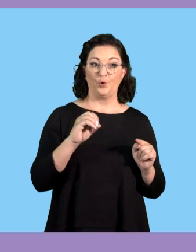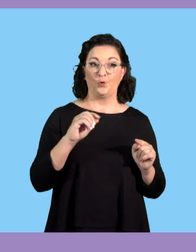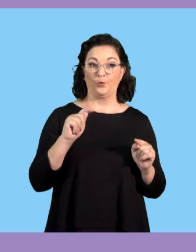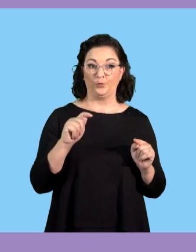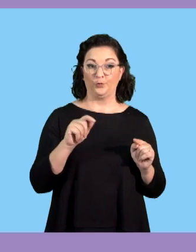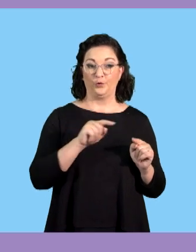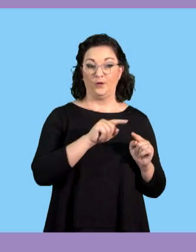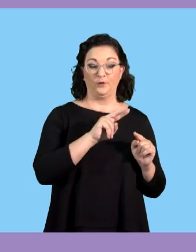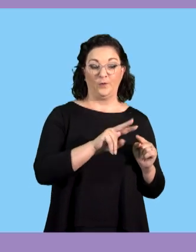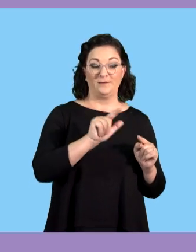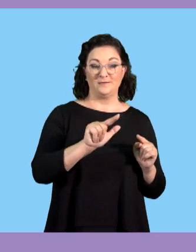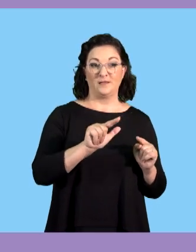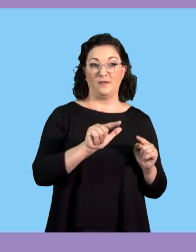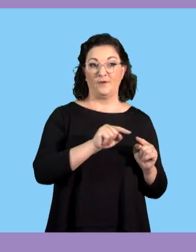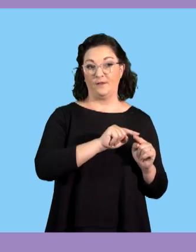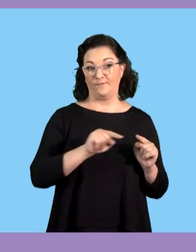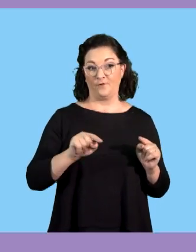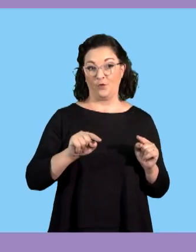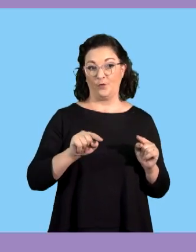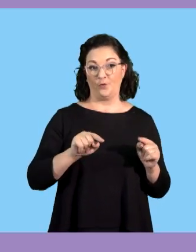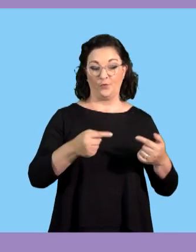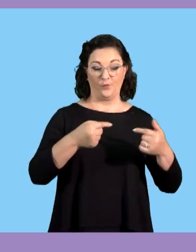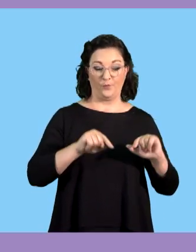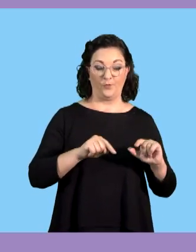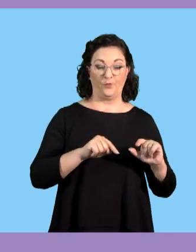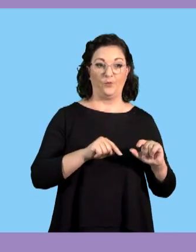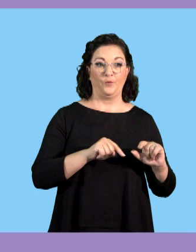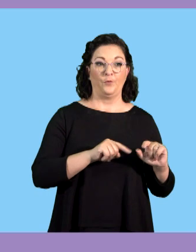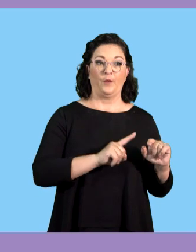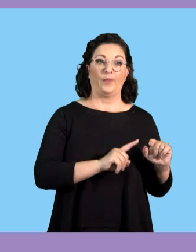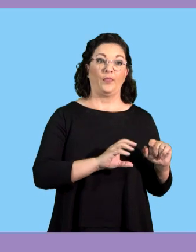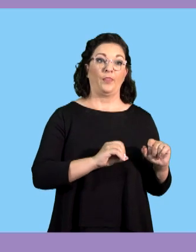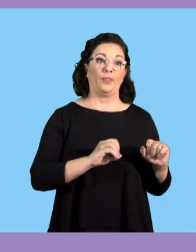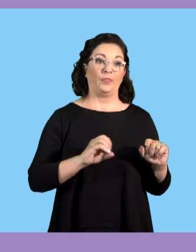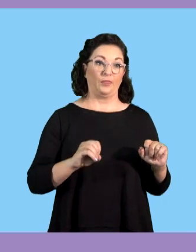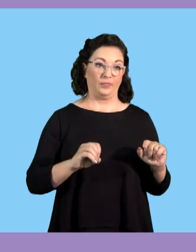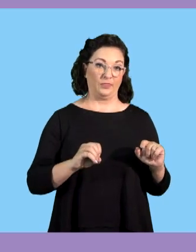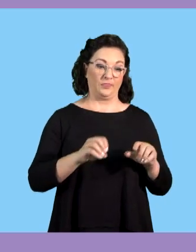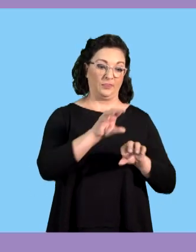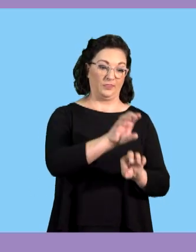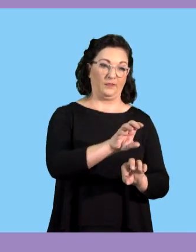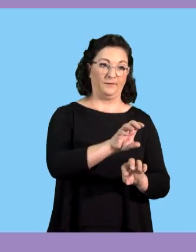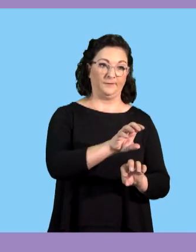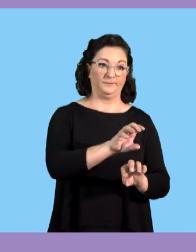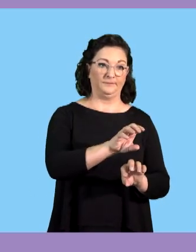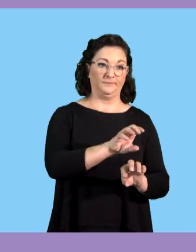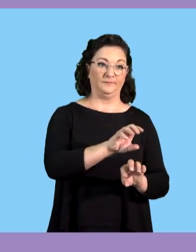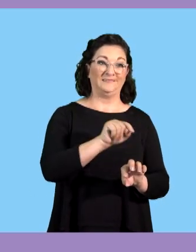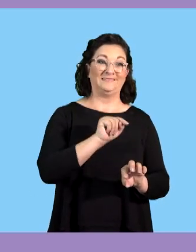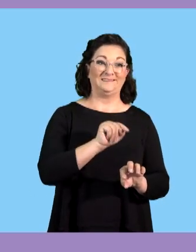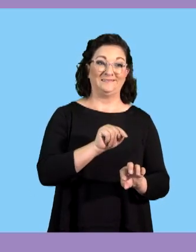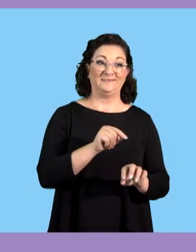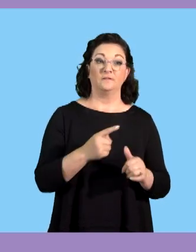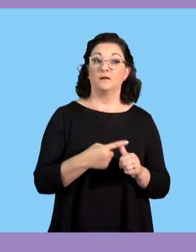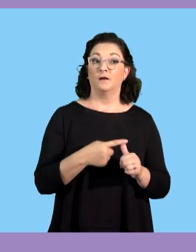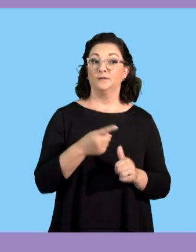of 27 out of the cube root of 1,000. And